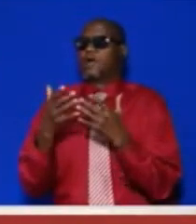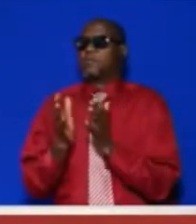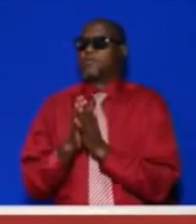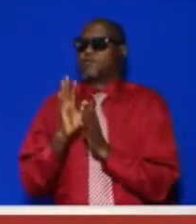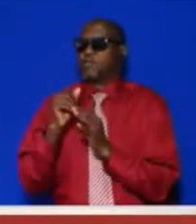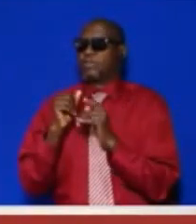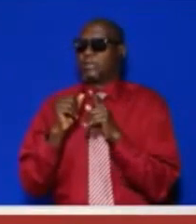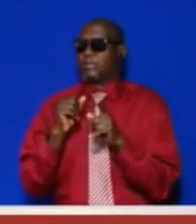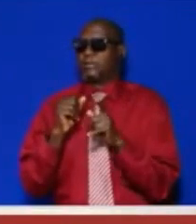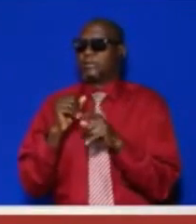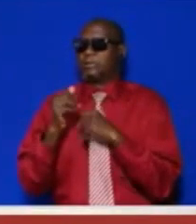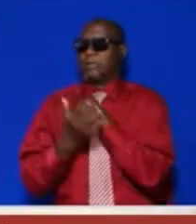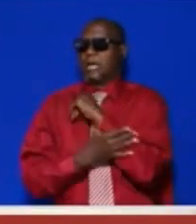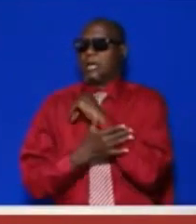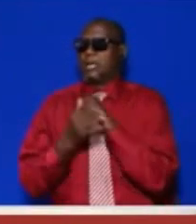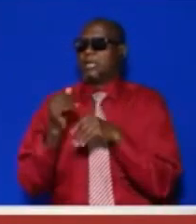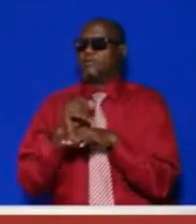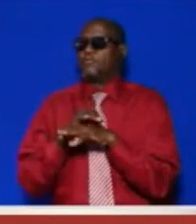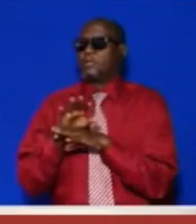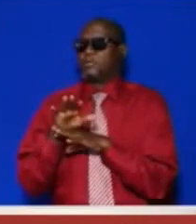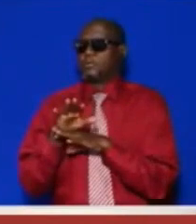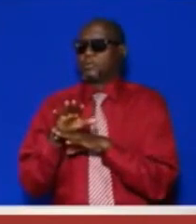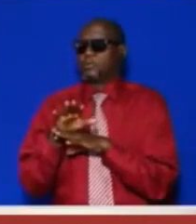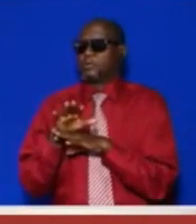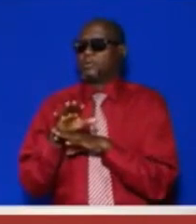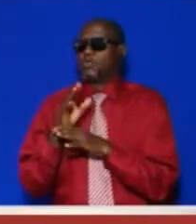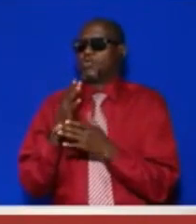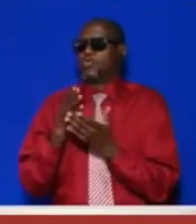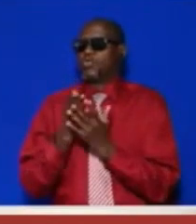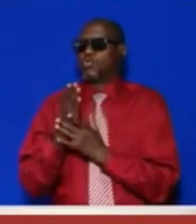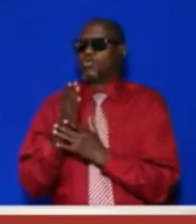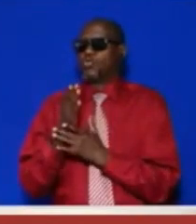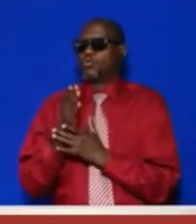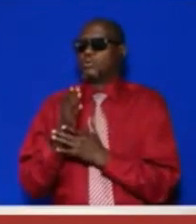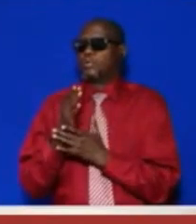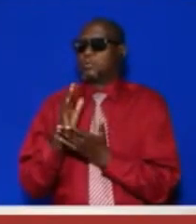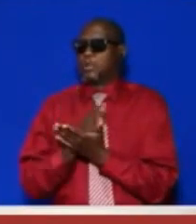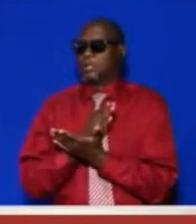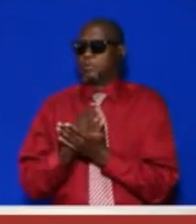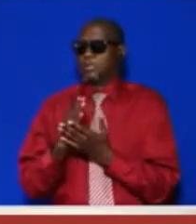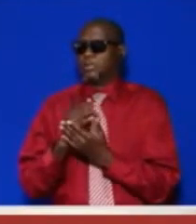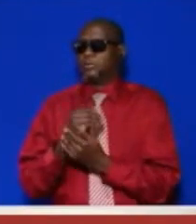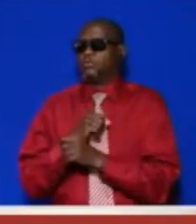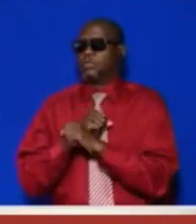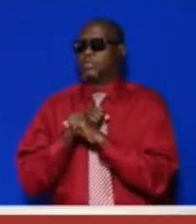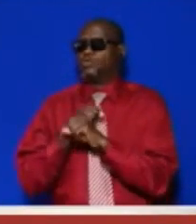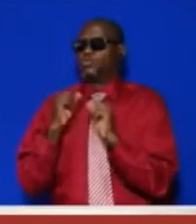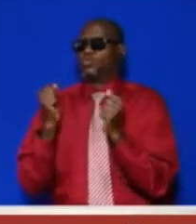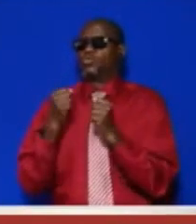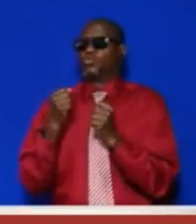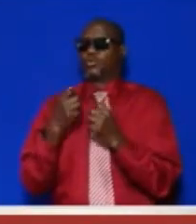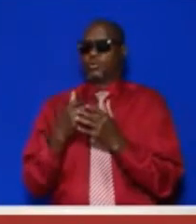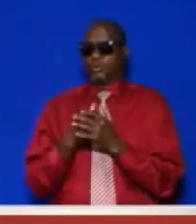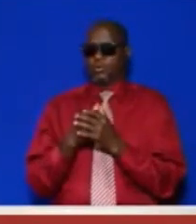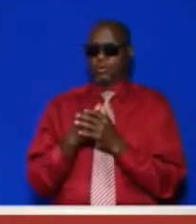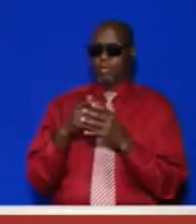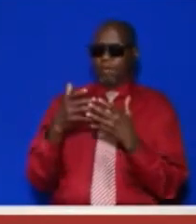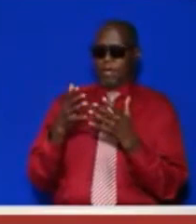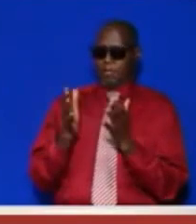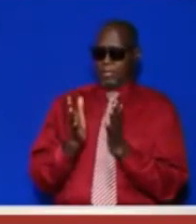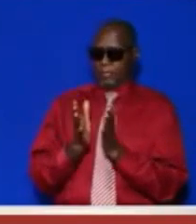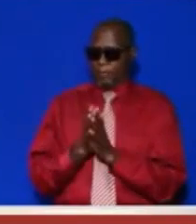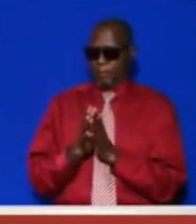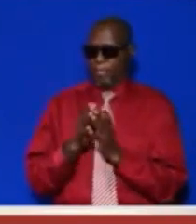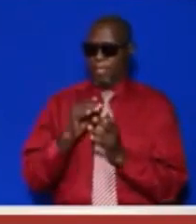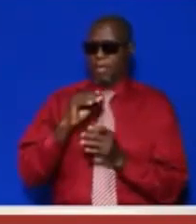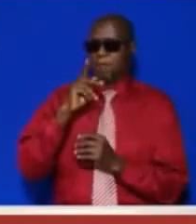corrosive influences through the Department of Social Protection and Family, relating to enforcement of the